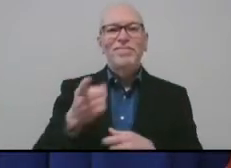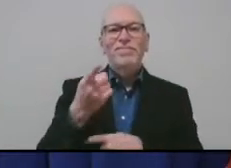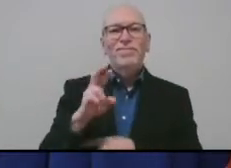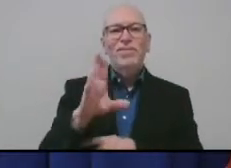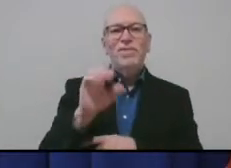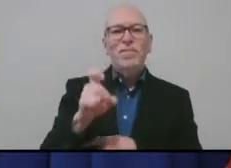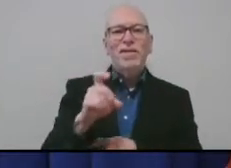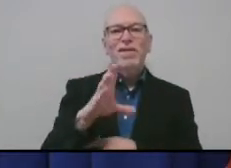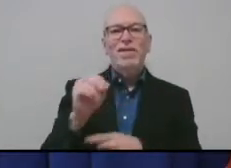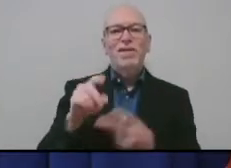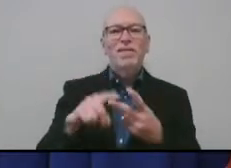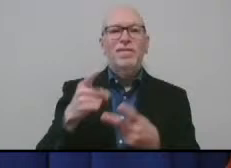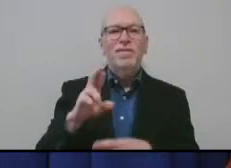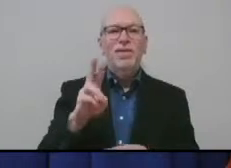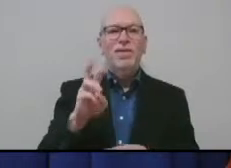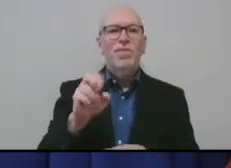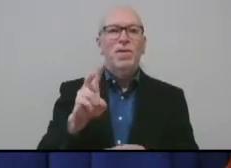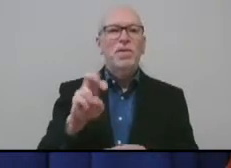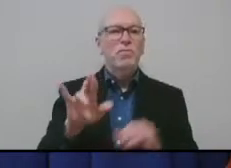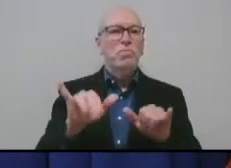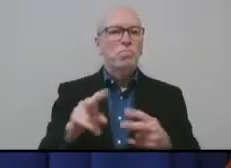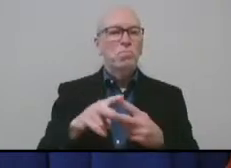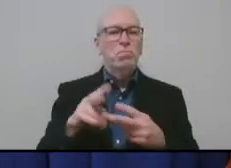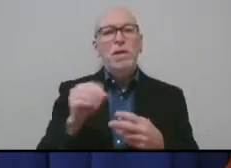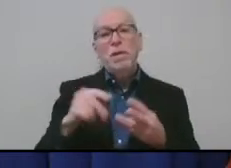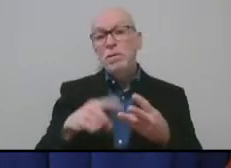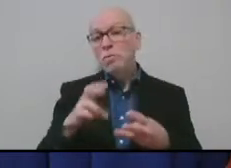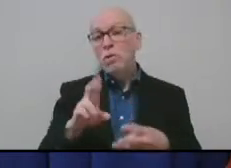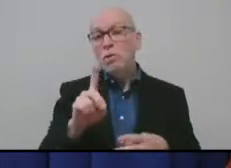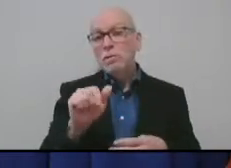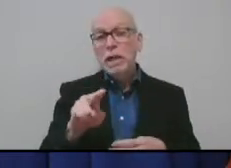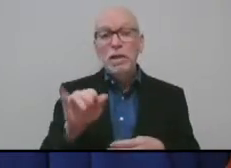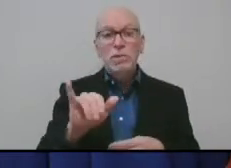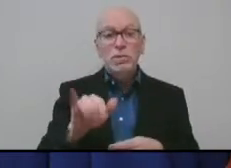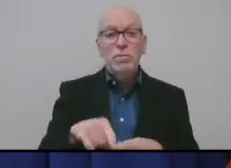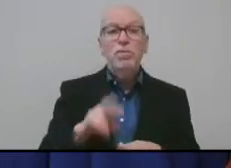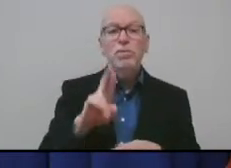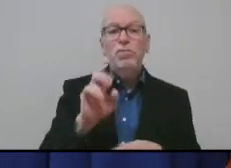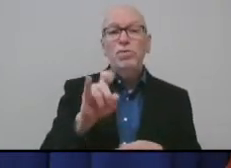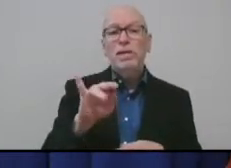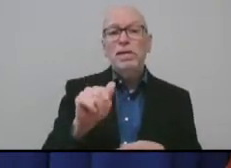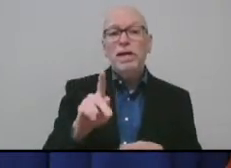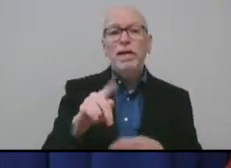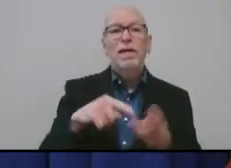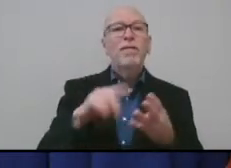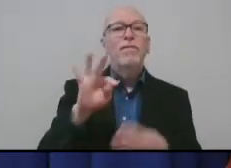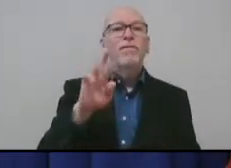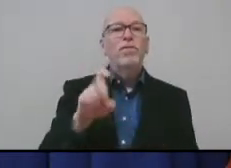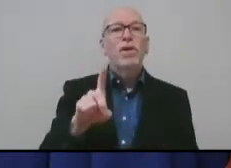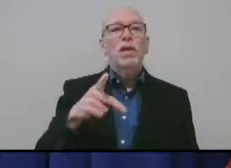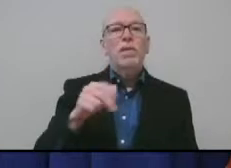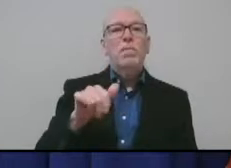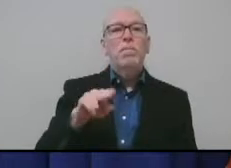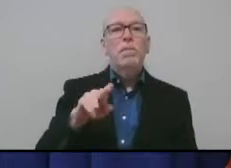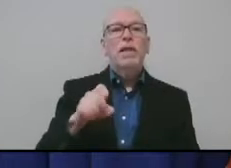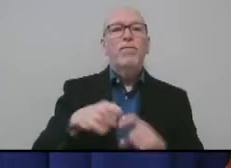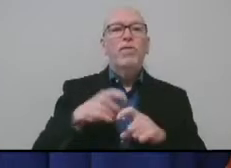Dr. Weaver, we have Dr. Dan Rosiniak, and we have Fred Payne also with the Department of Workforce